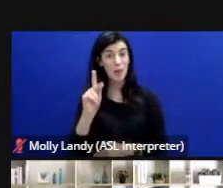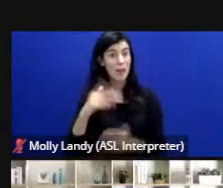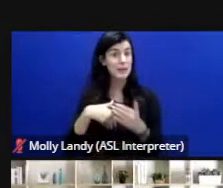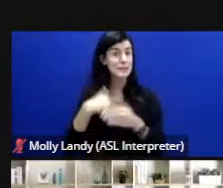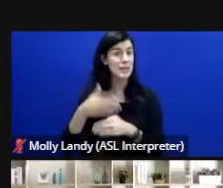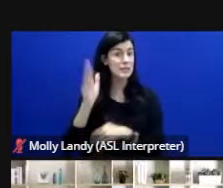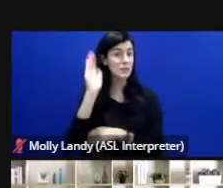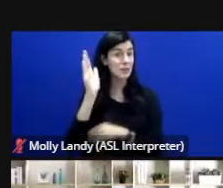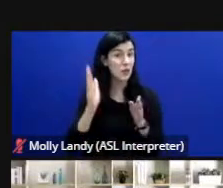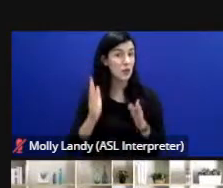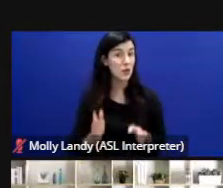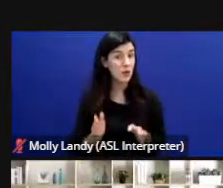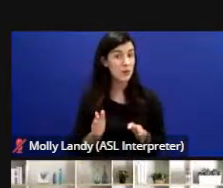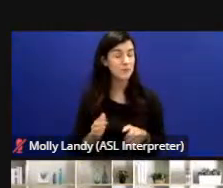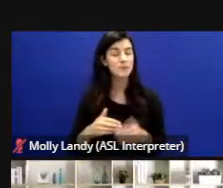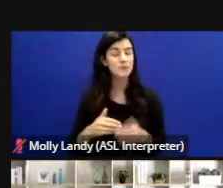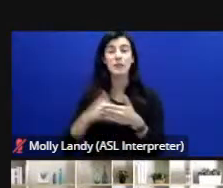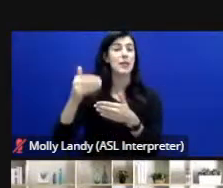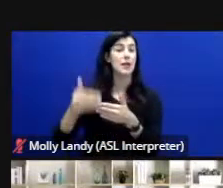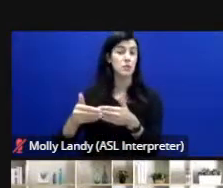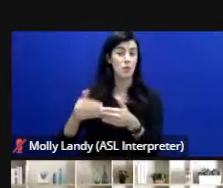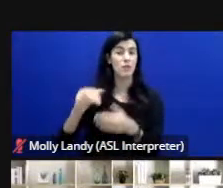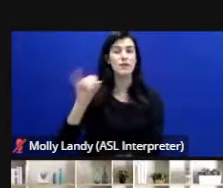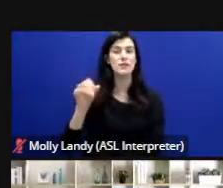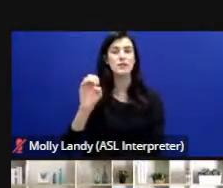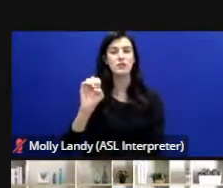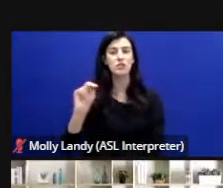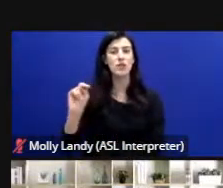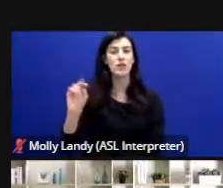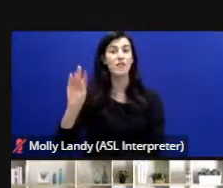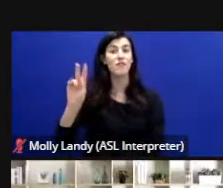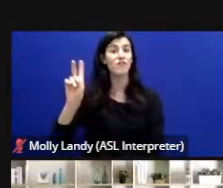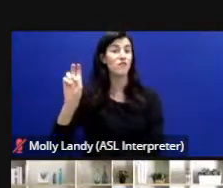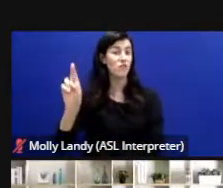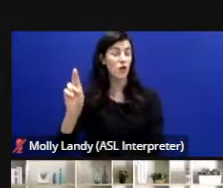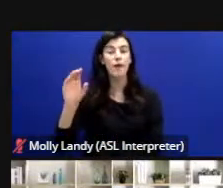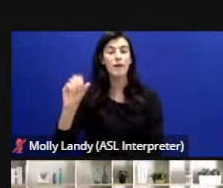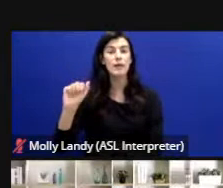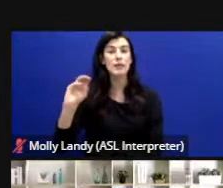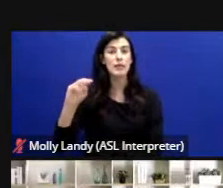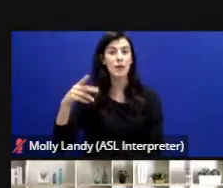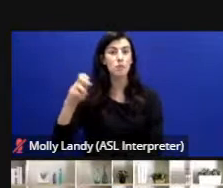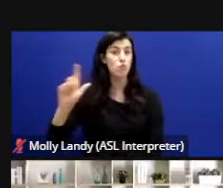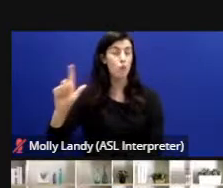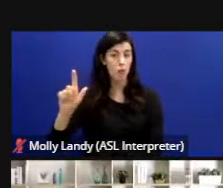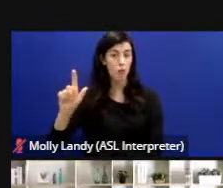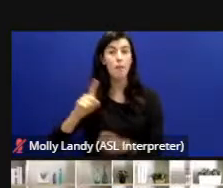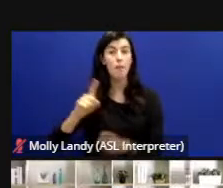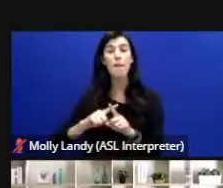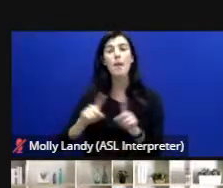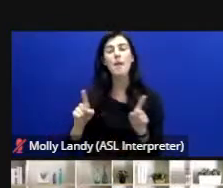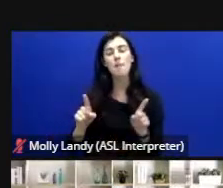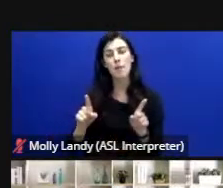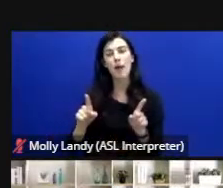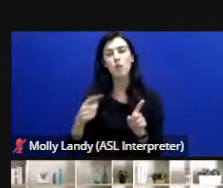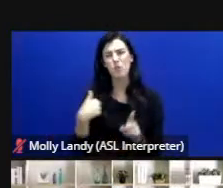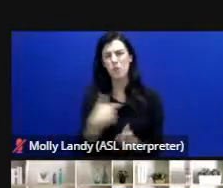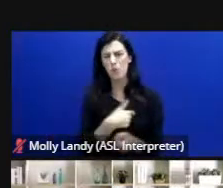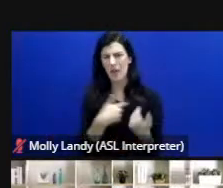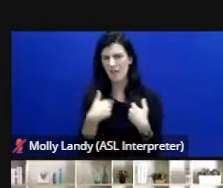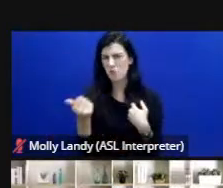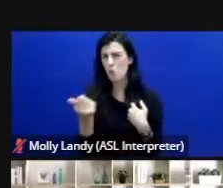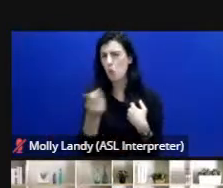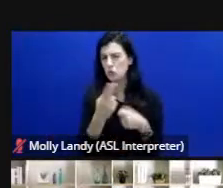speaker. So the next one is Jennifer Campbell, but it's another instance where there are multiple user